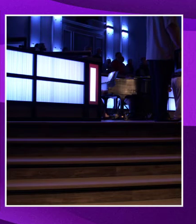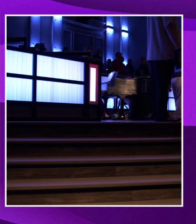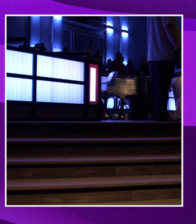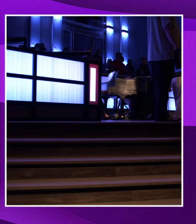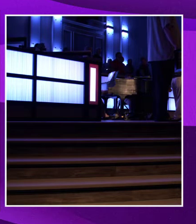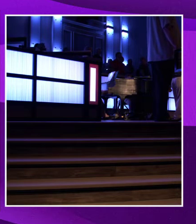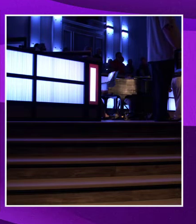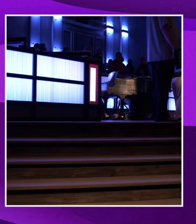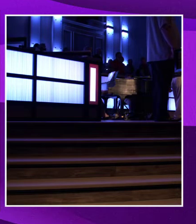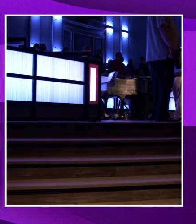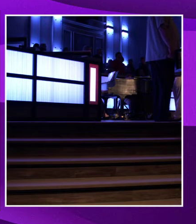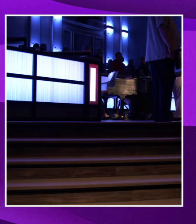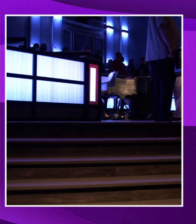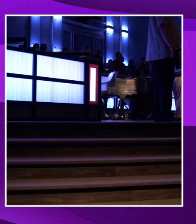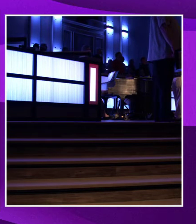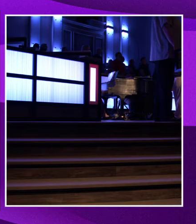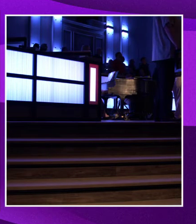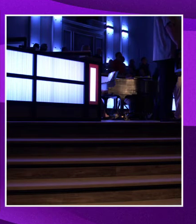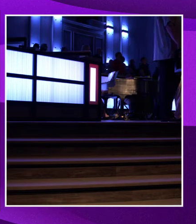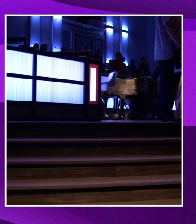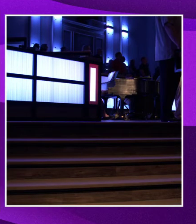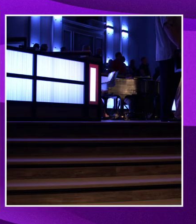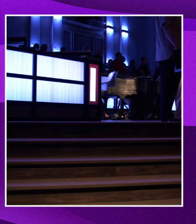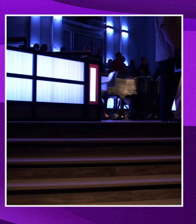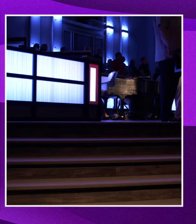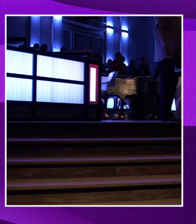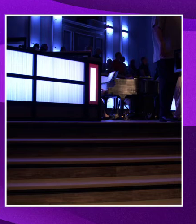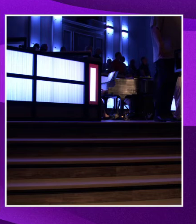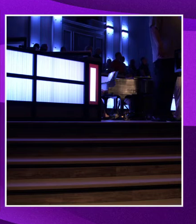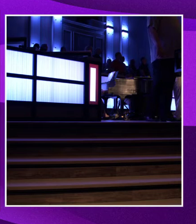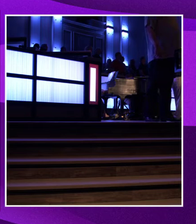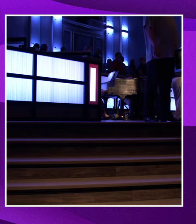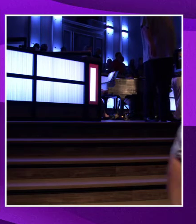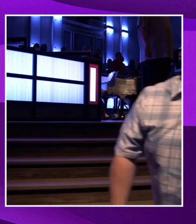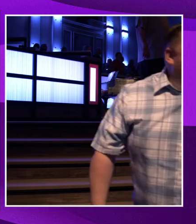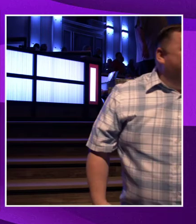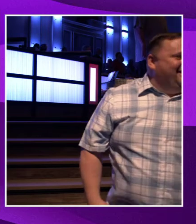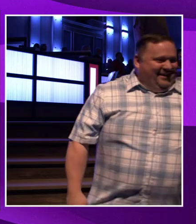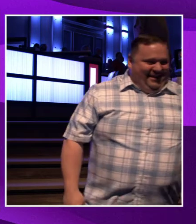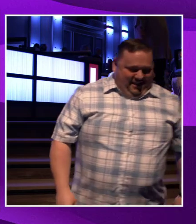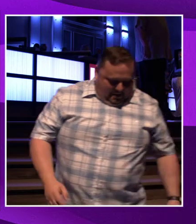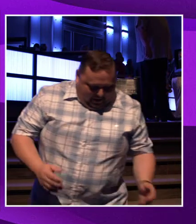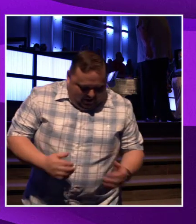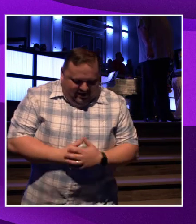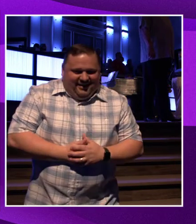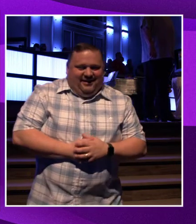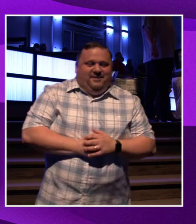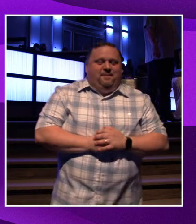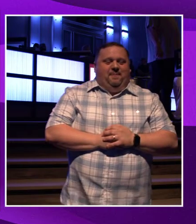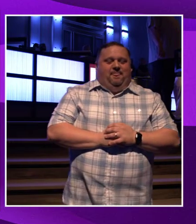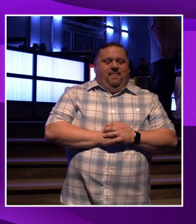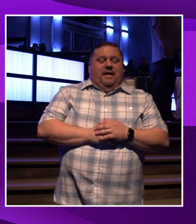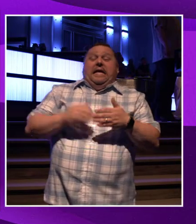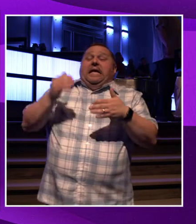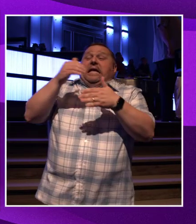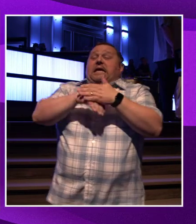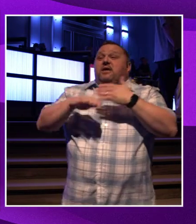Let's continue our praises forever to the King of Kings, Lord of Lords. In